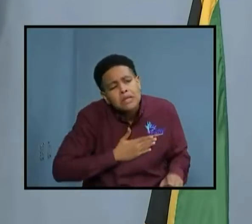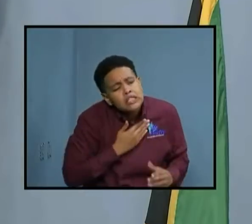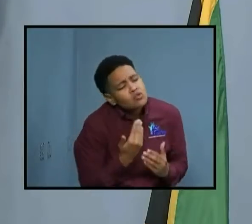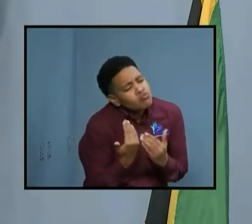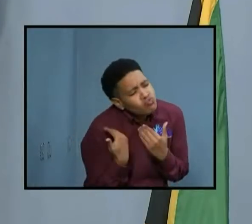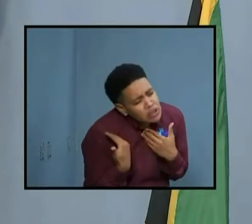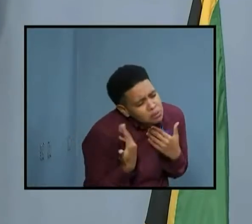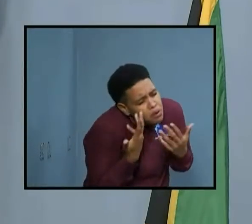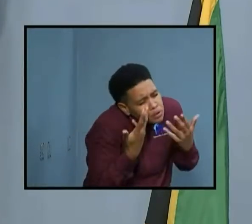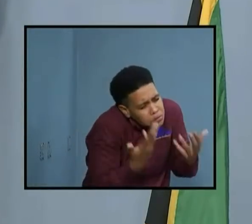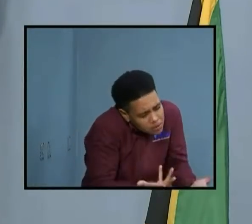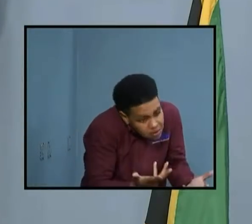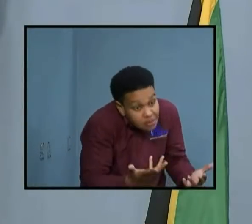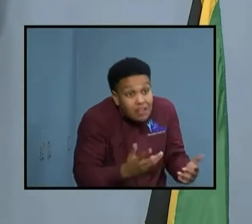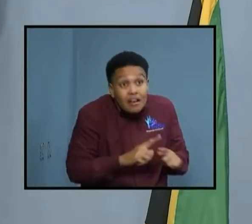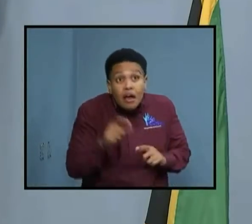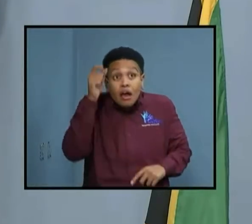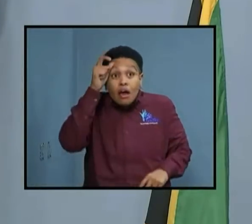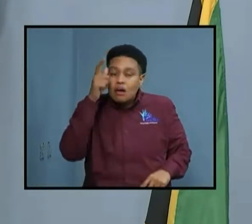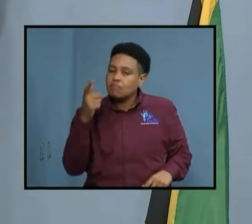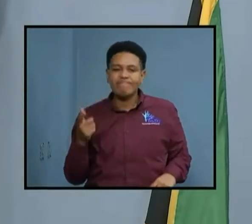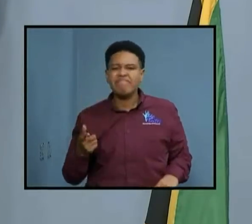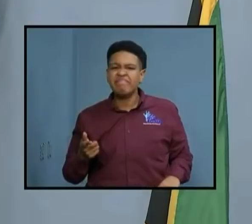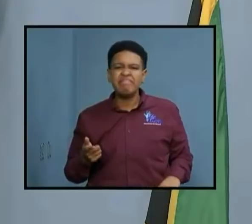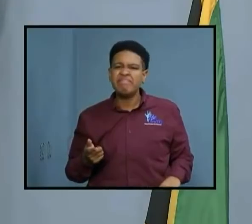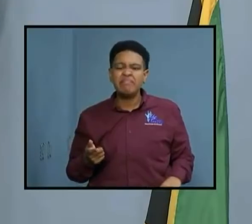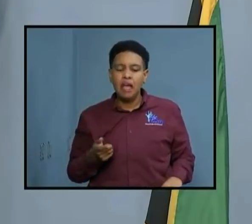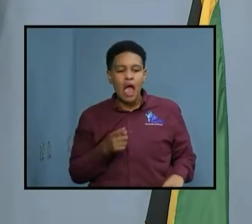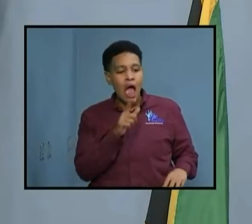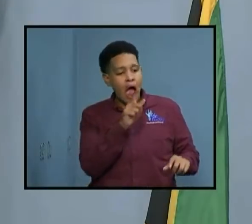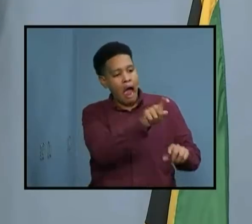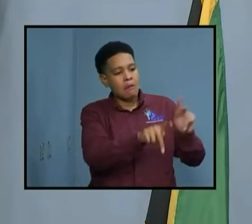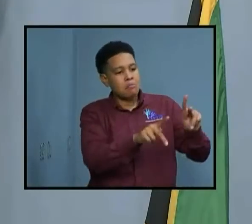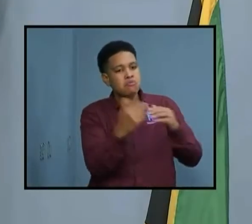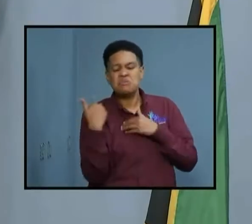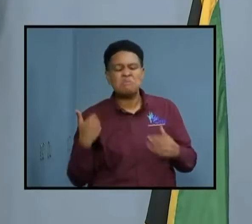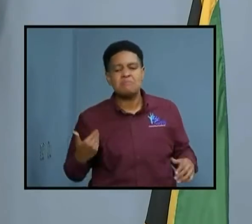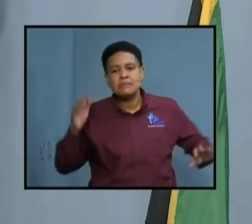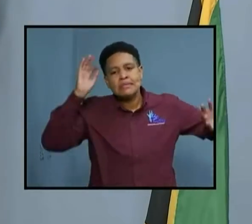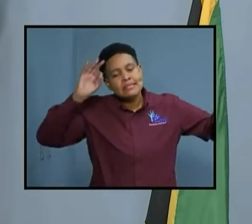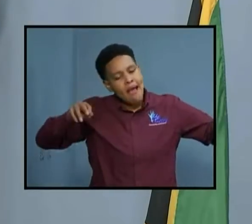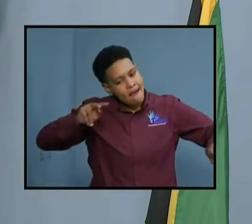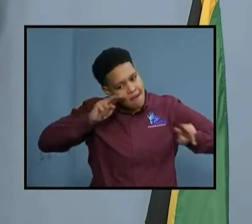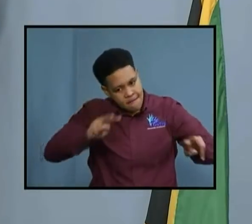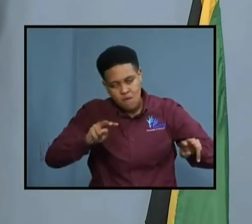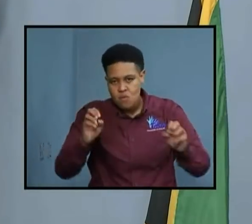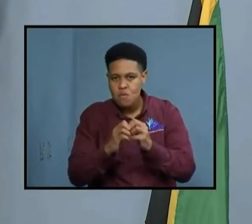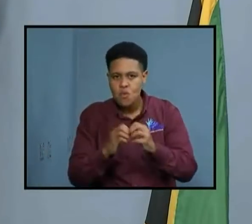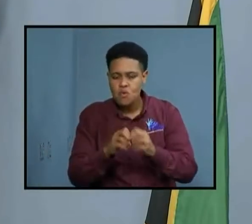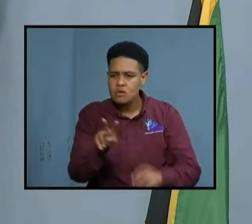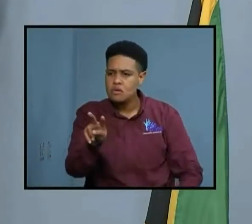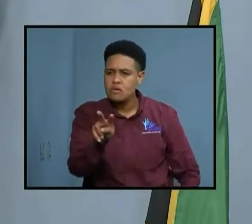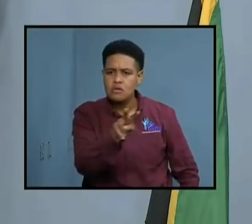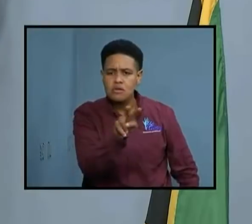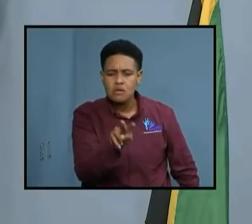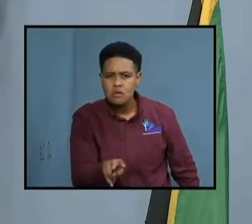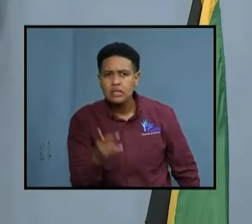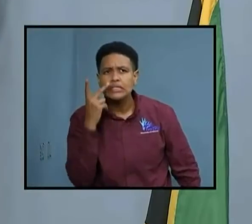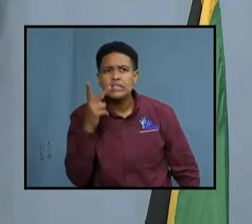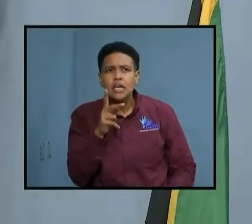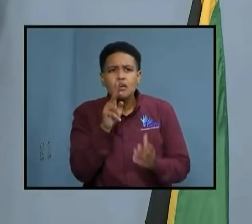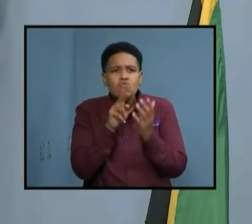a stronger enforcement drive, and this will continue. And you are seeing in the press reports